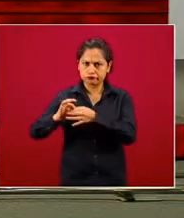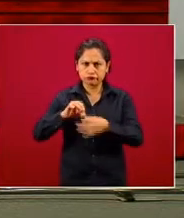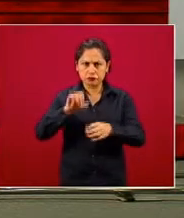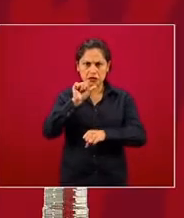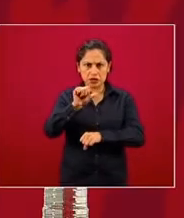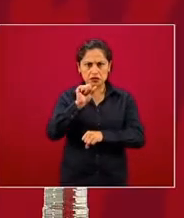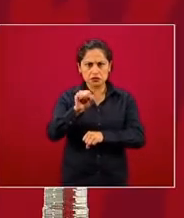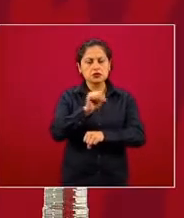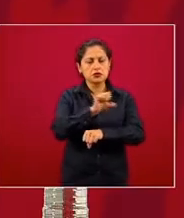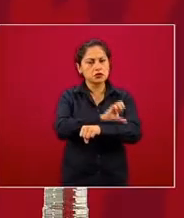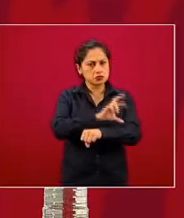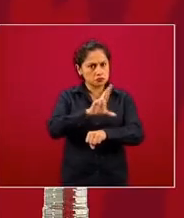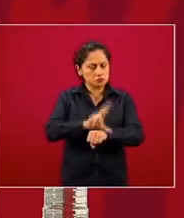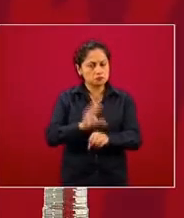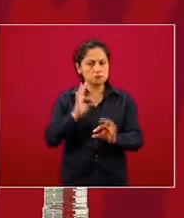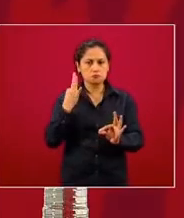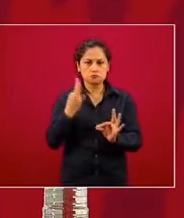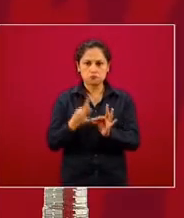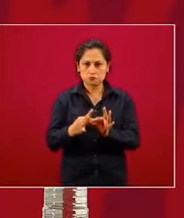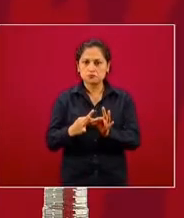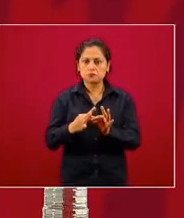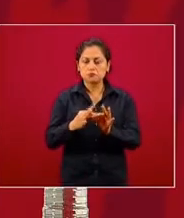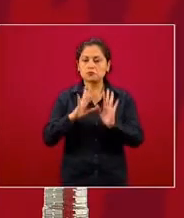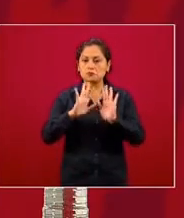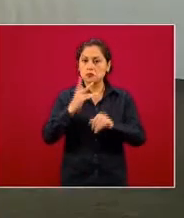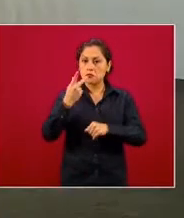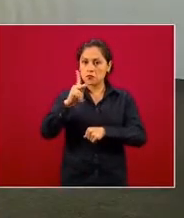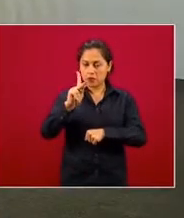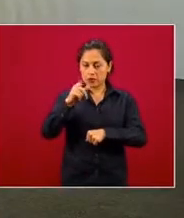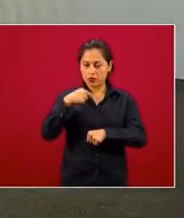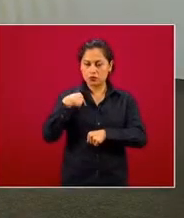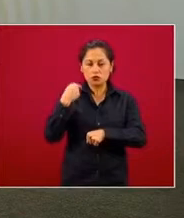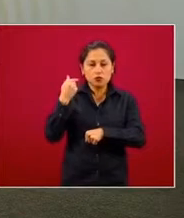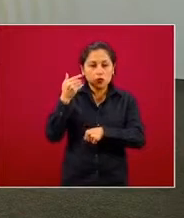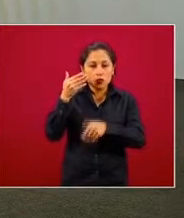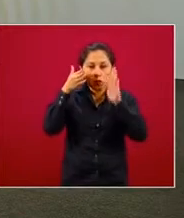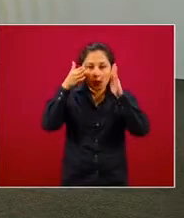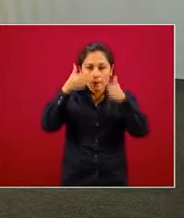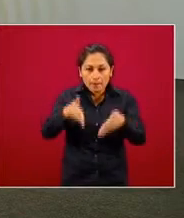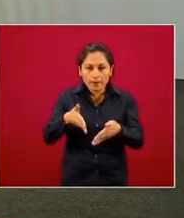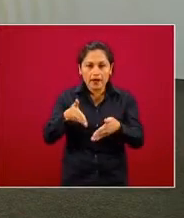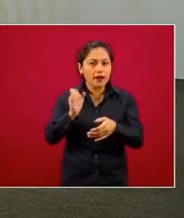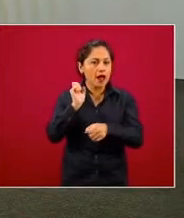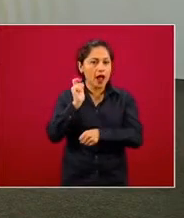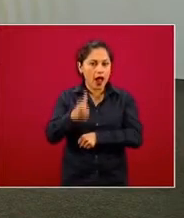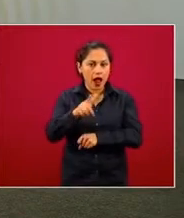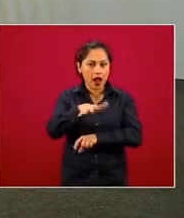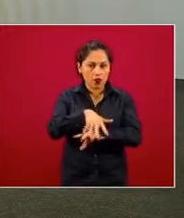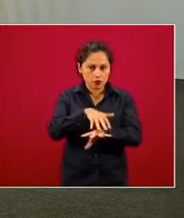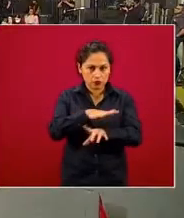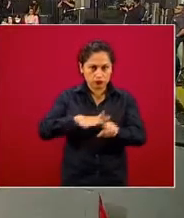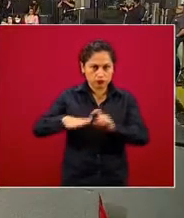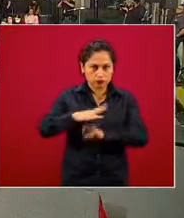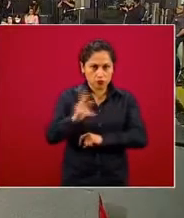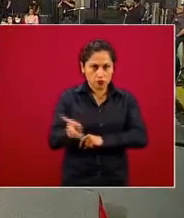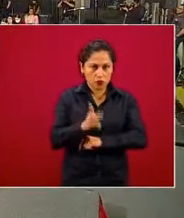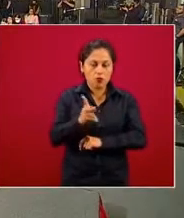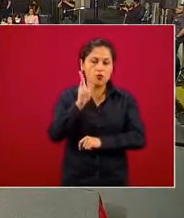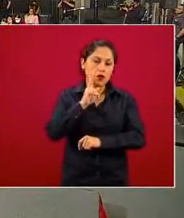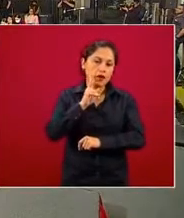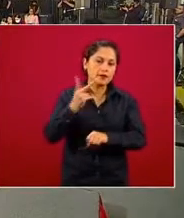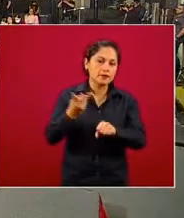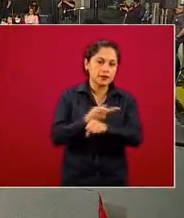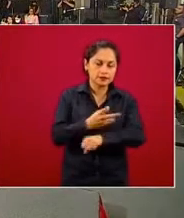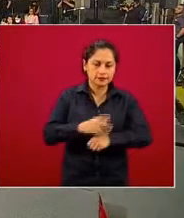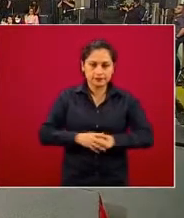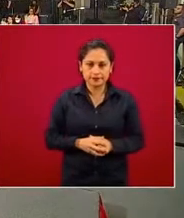16 take alcaldías de la action on this. ciudad, Let me pero no focus on sé en this if there's particular anything that we are missing algún to do tema que in no se San haya Andres. contemplado en San Andrés. Gracias,